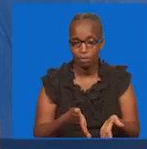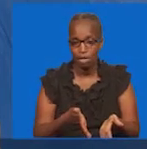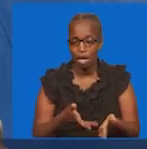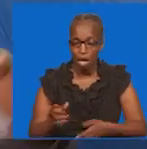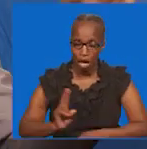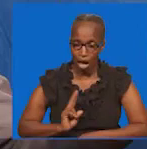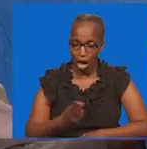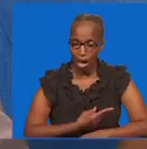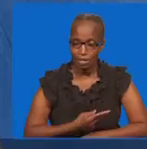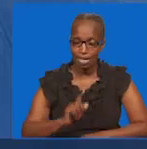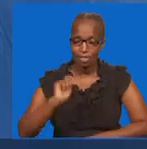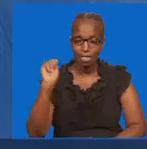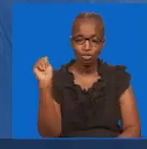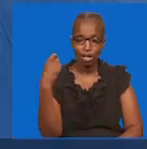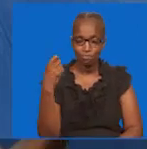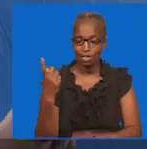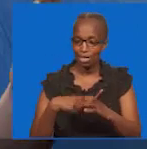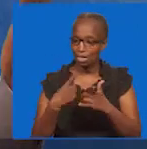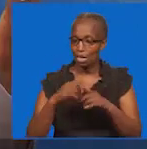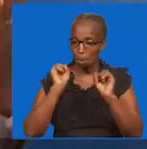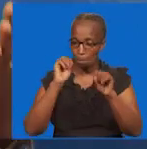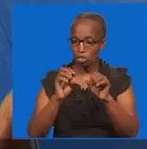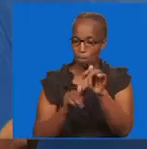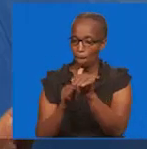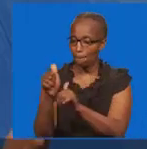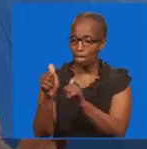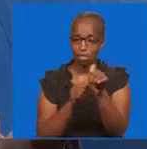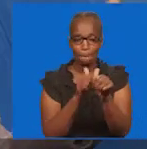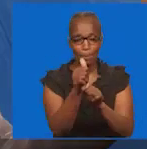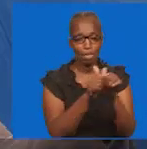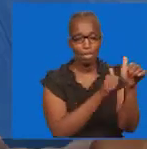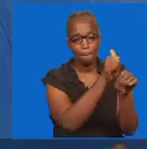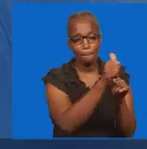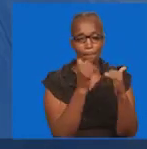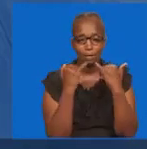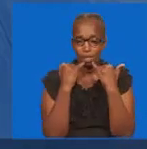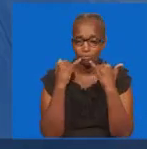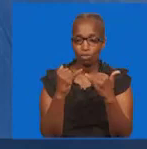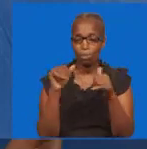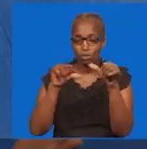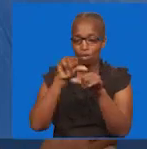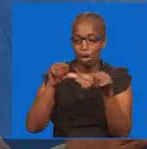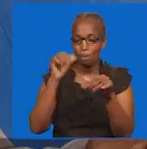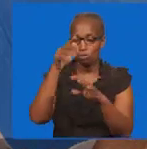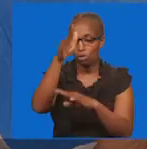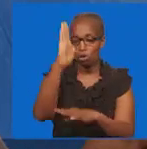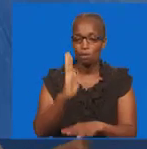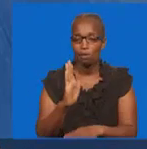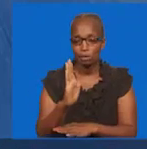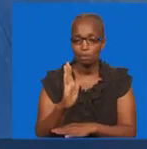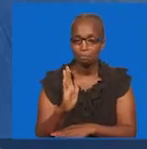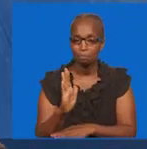As shepherds We can disseminate The message of God About Any threat